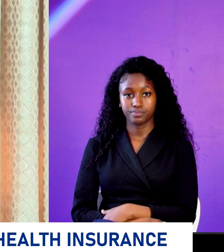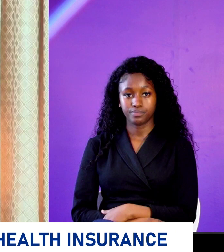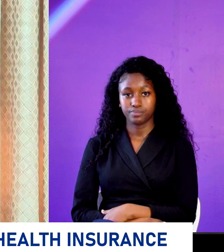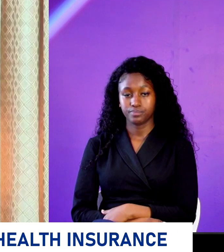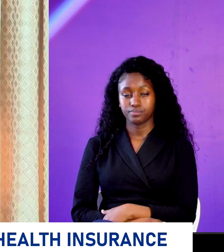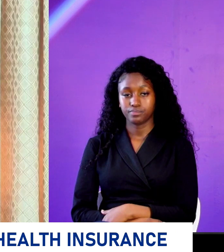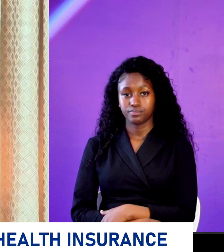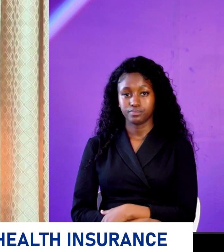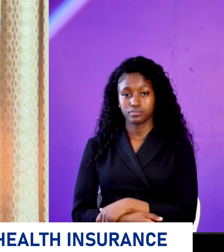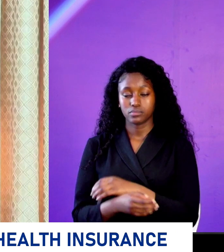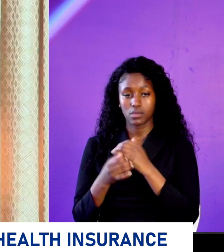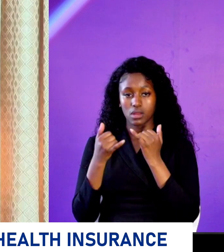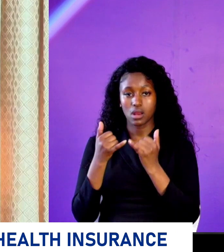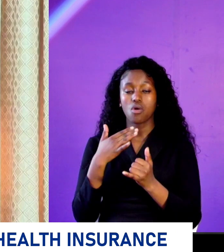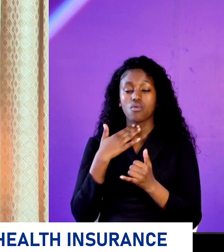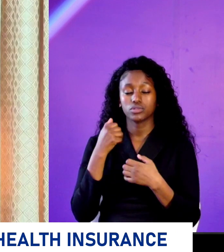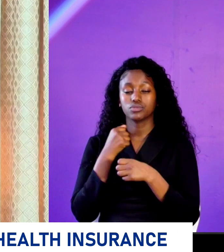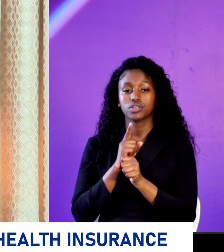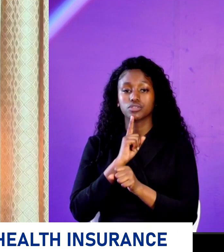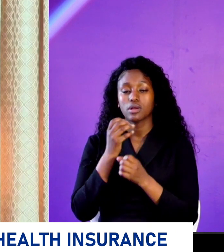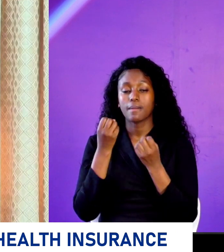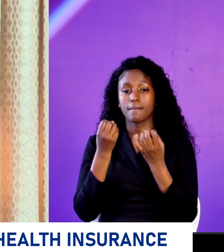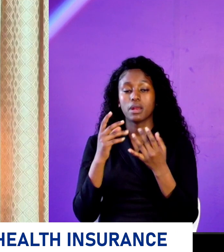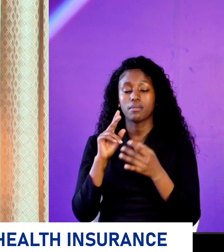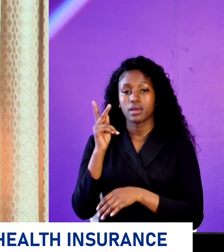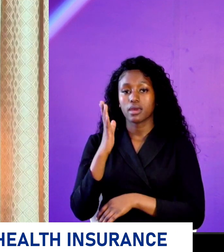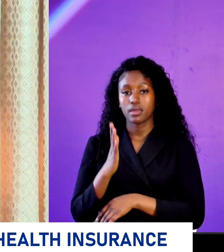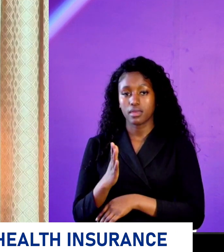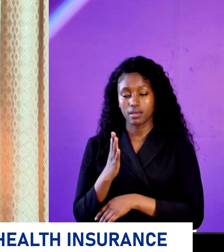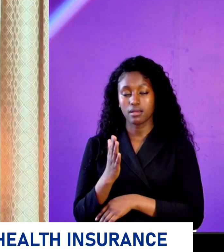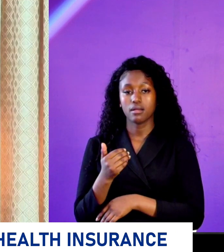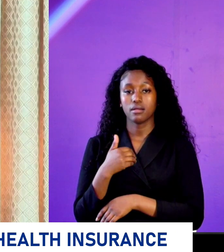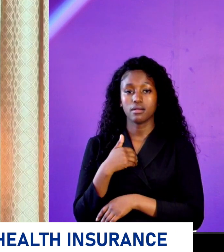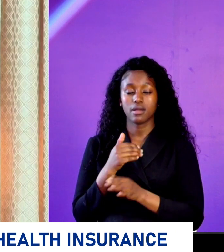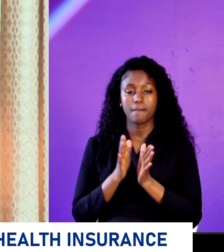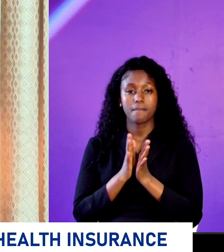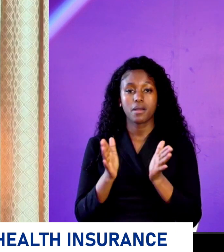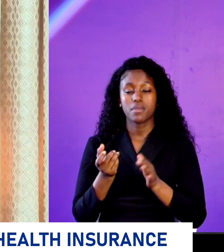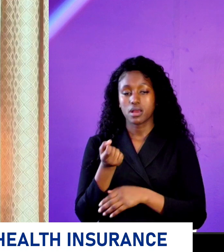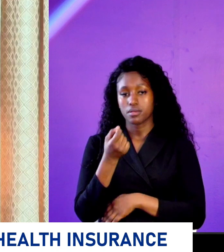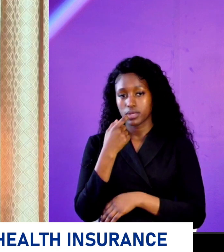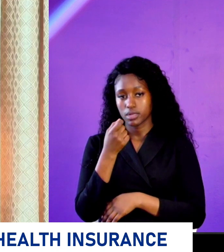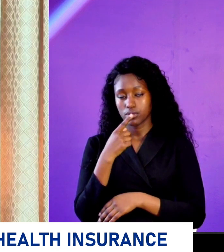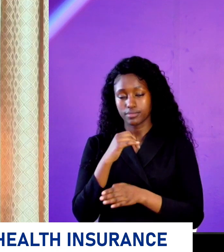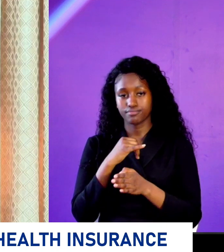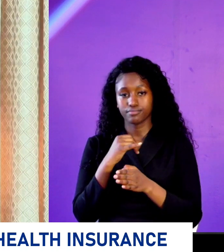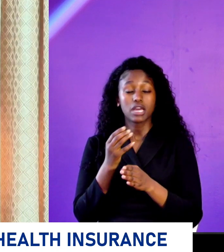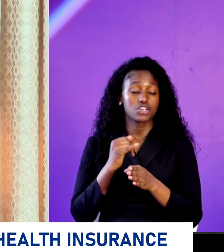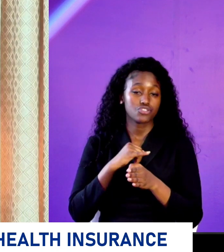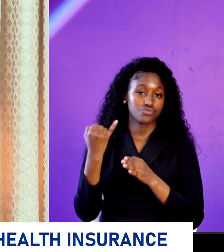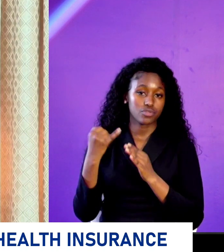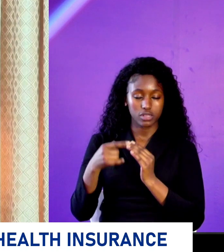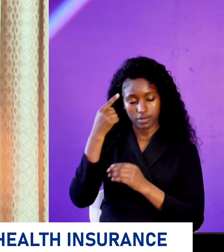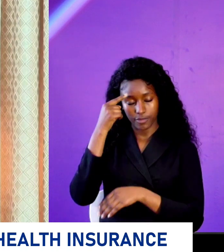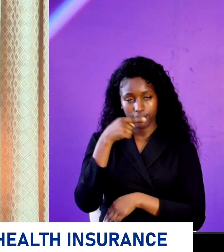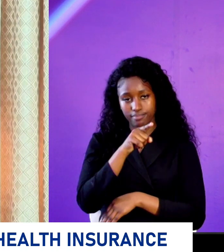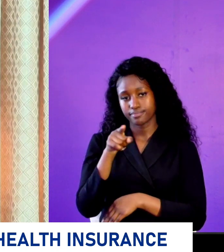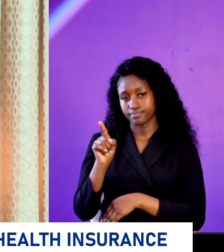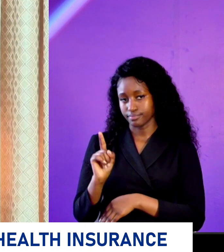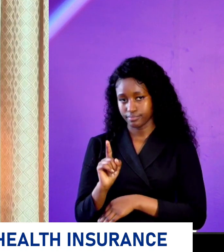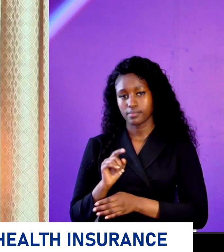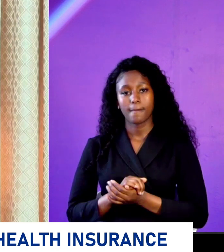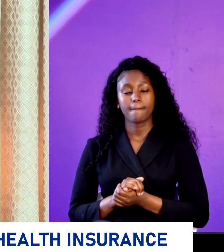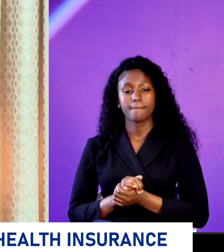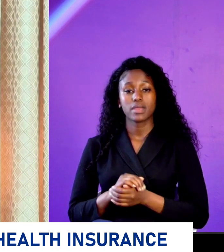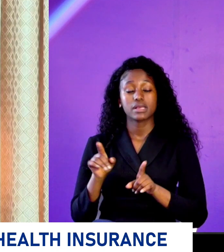And make sure as many Kenyans as possible have a public medical insurance available for them. And then